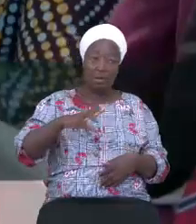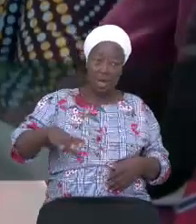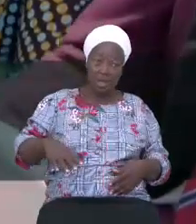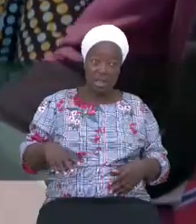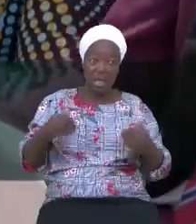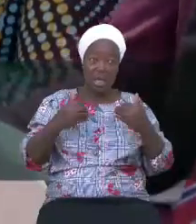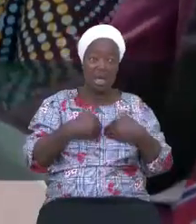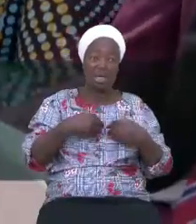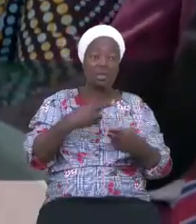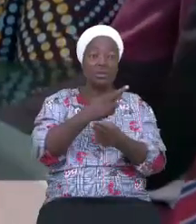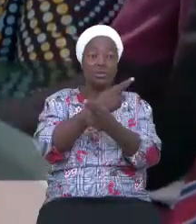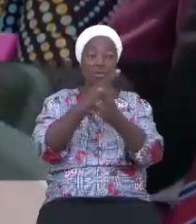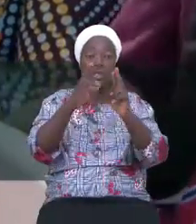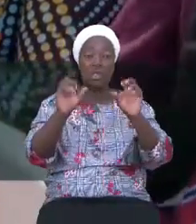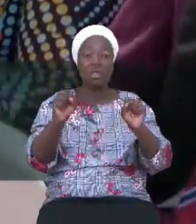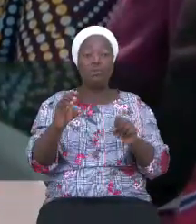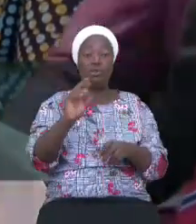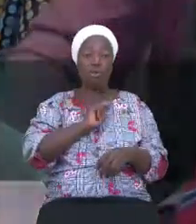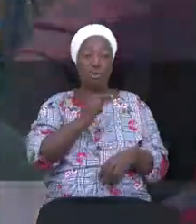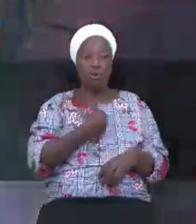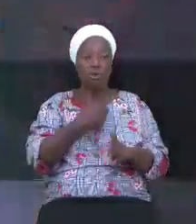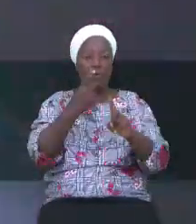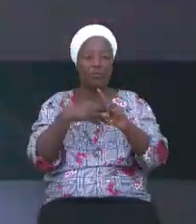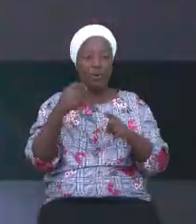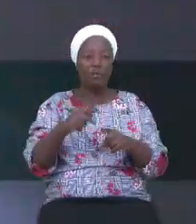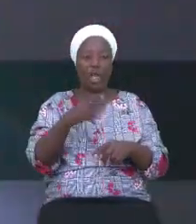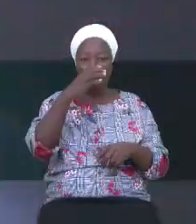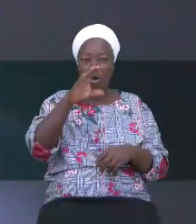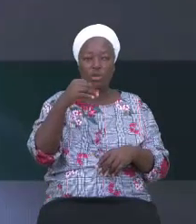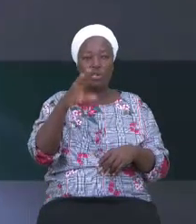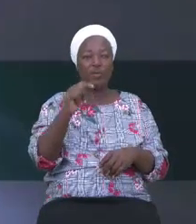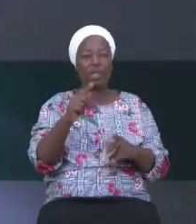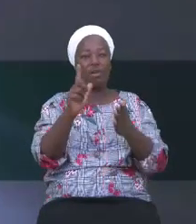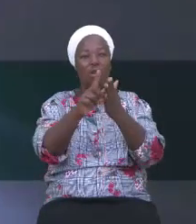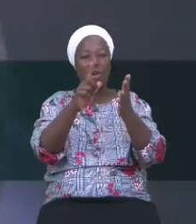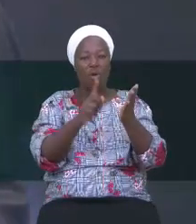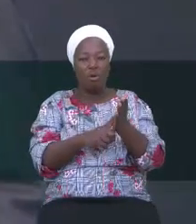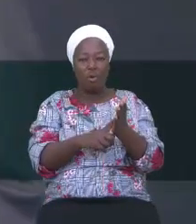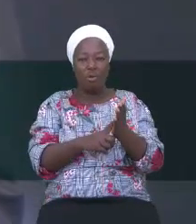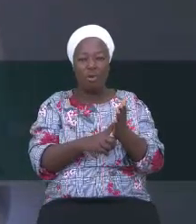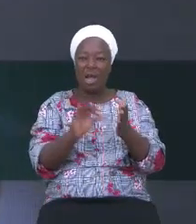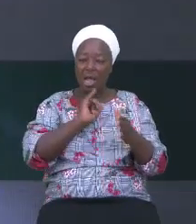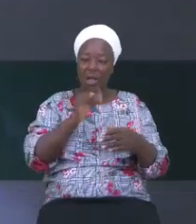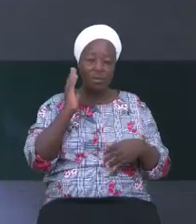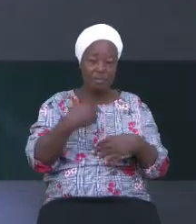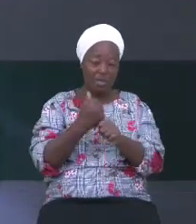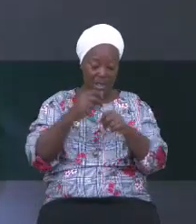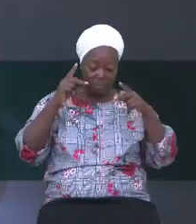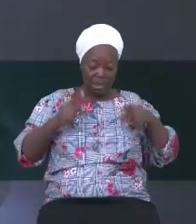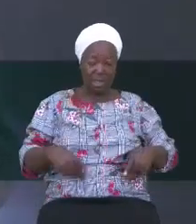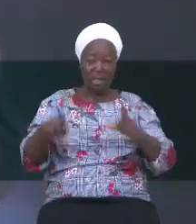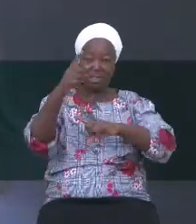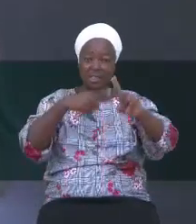has redeemed us from the curse of the law. I'm going to make it personal.